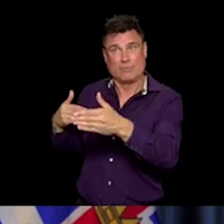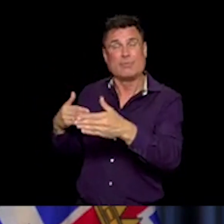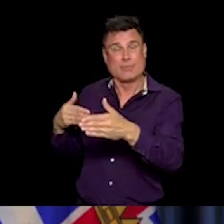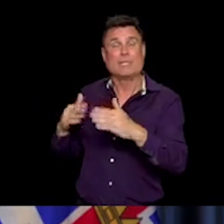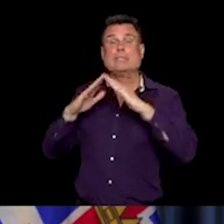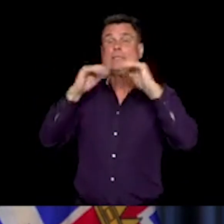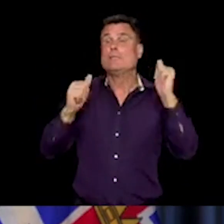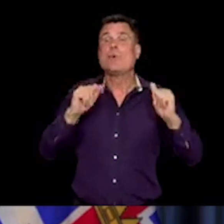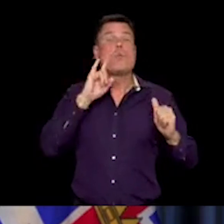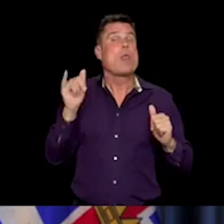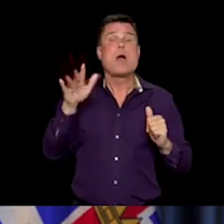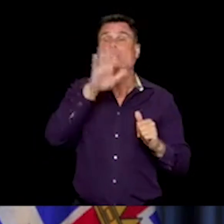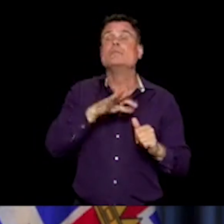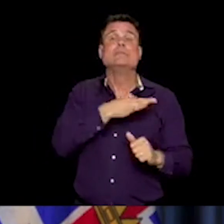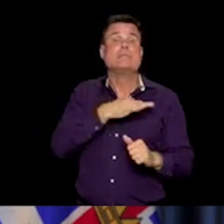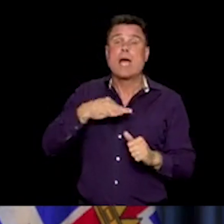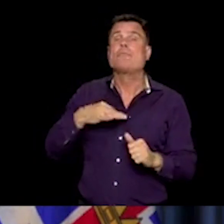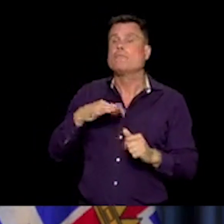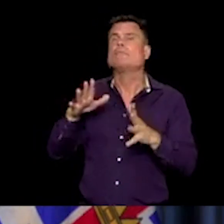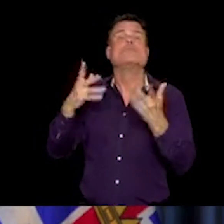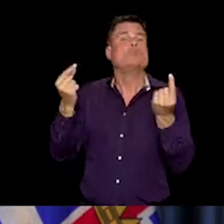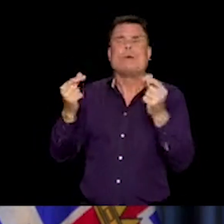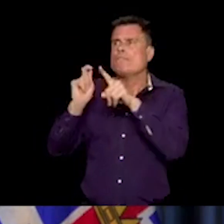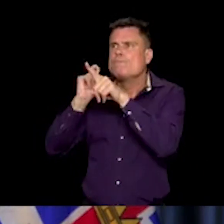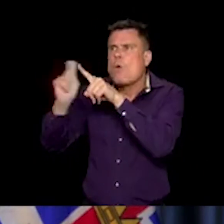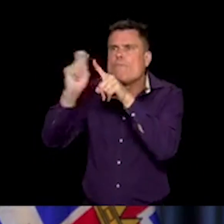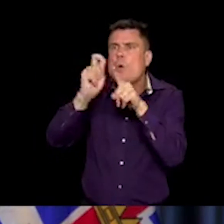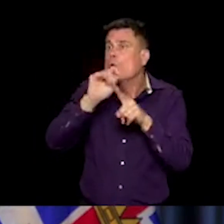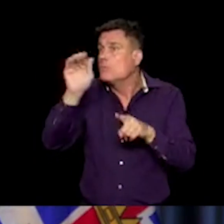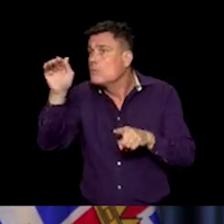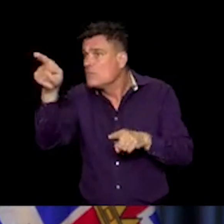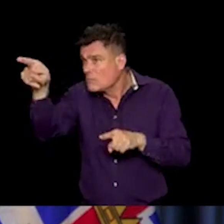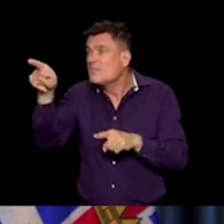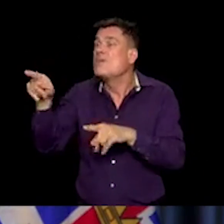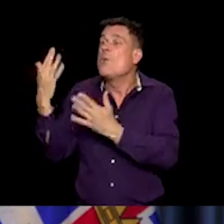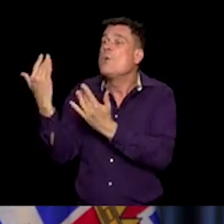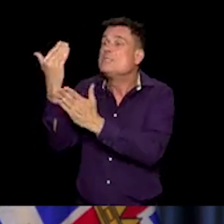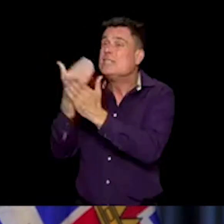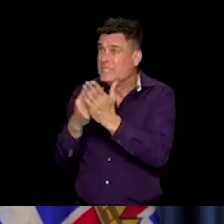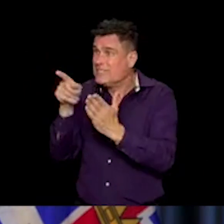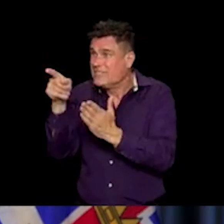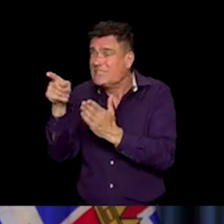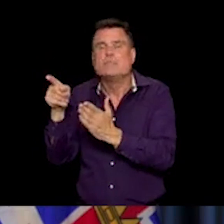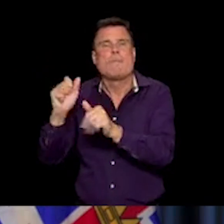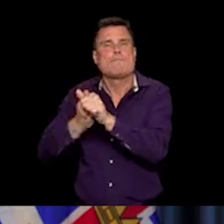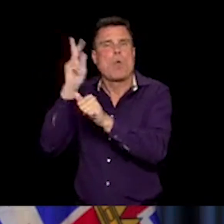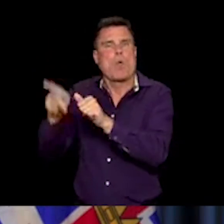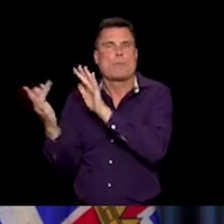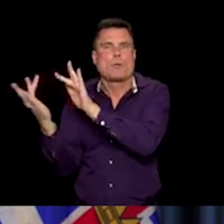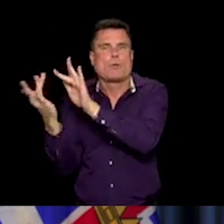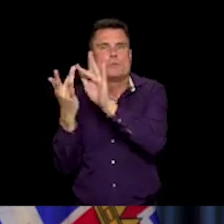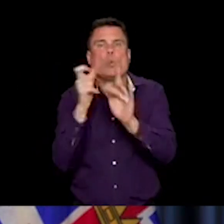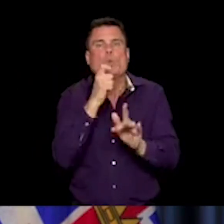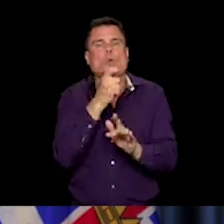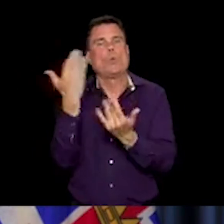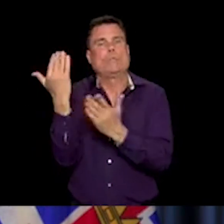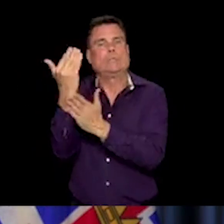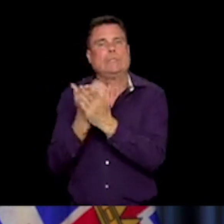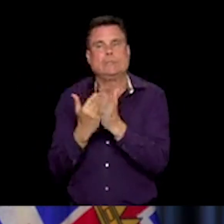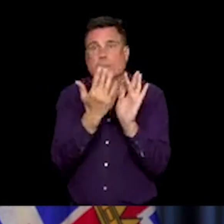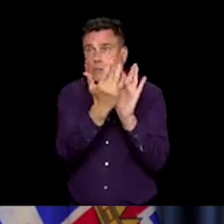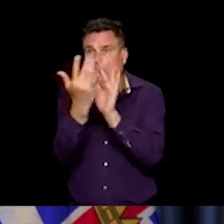you all know, on May 7th, we announced our new surgical plan to try and respond